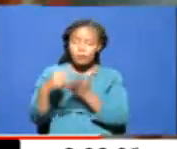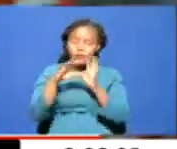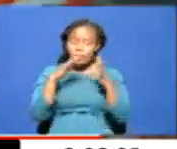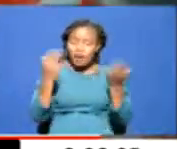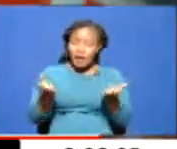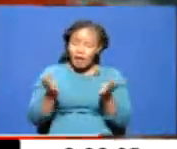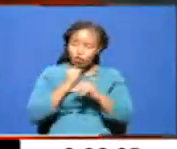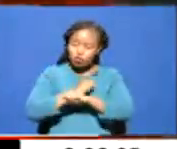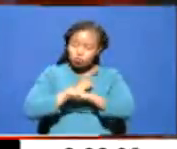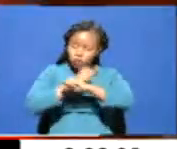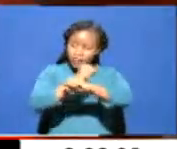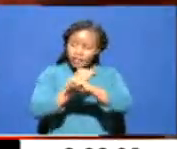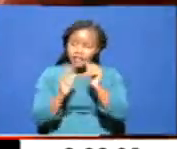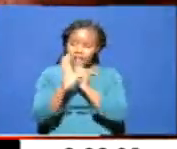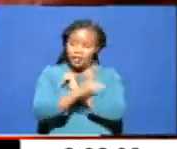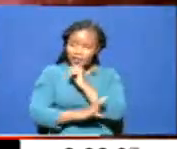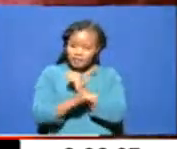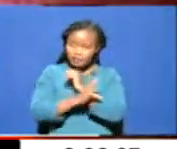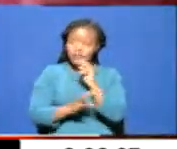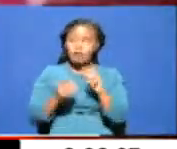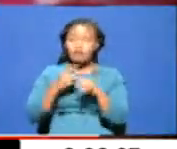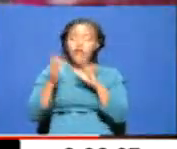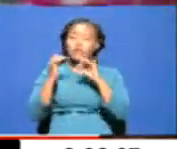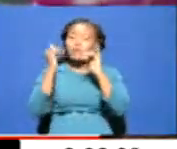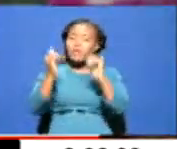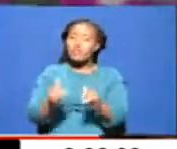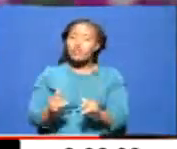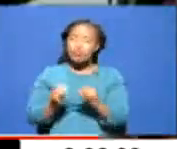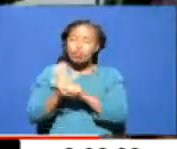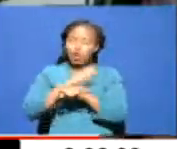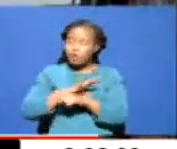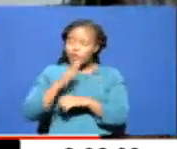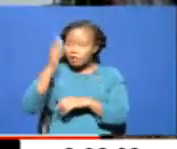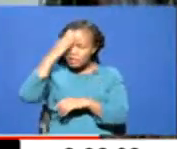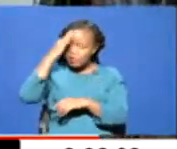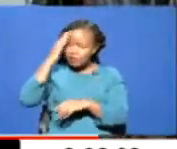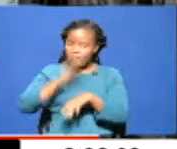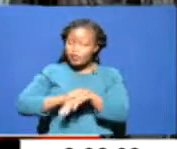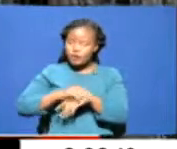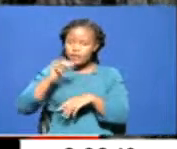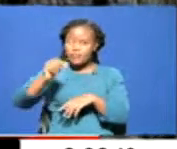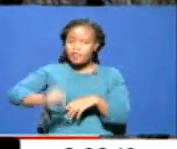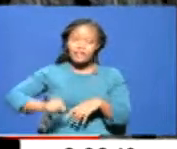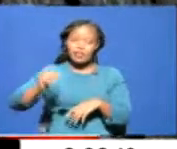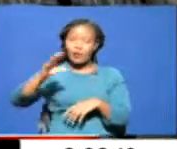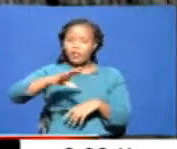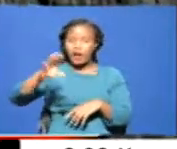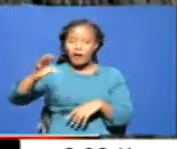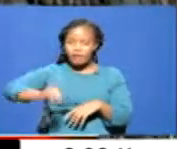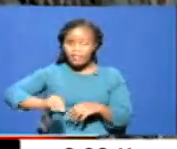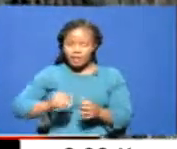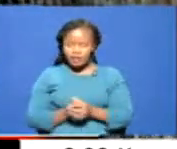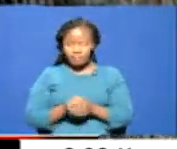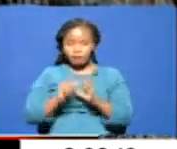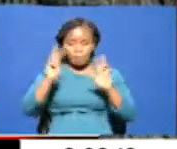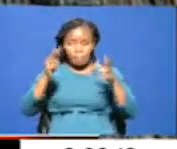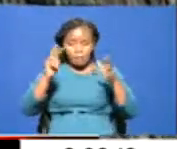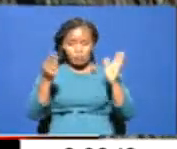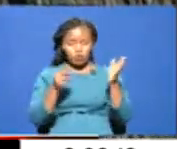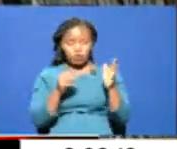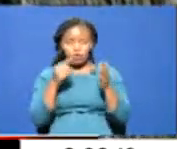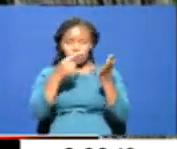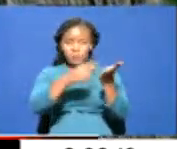Omicron, the new COVID-19 strain which was recently discovered in South Africa. Among the issues said to be